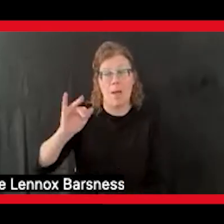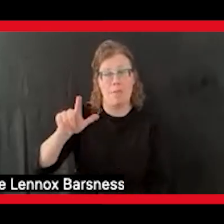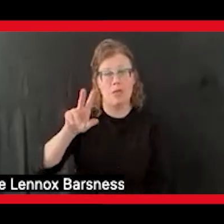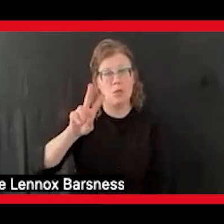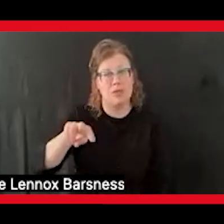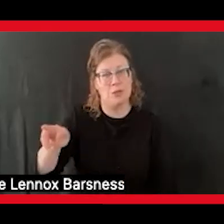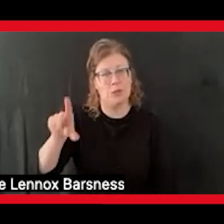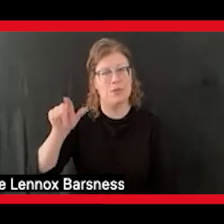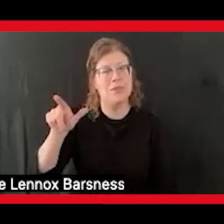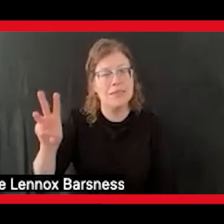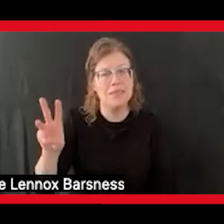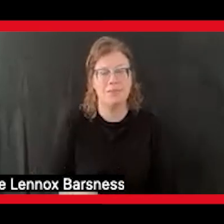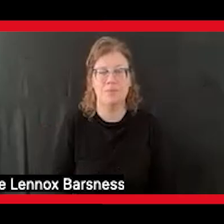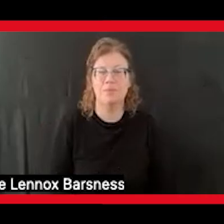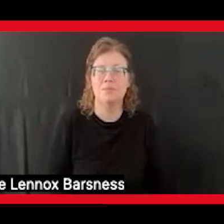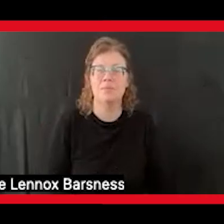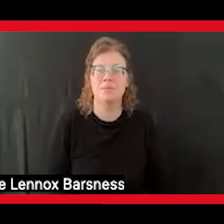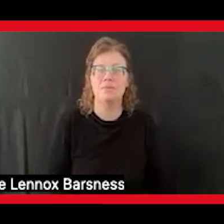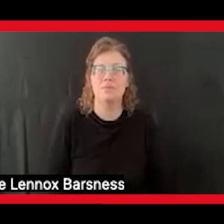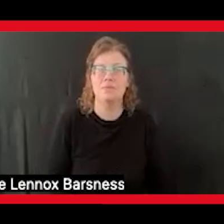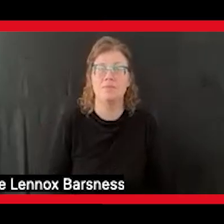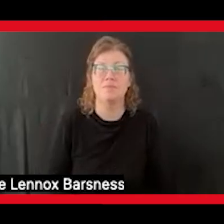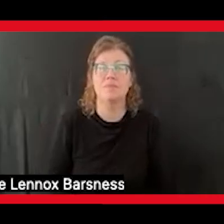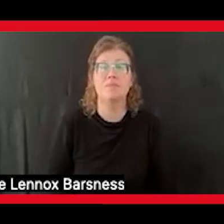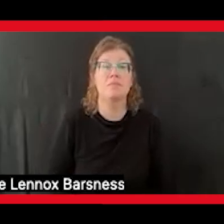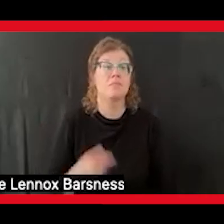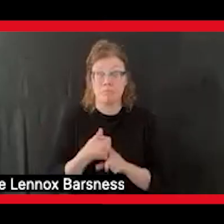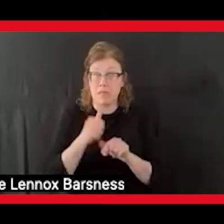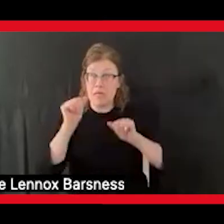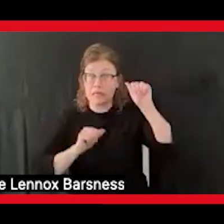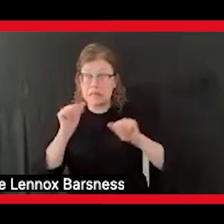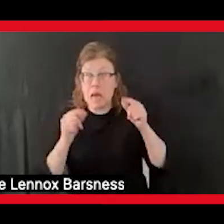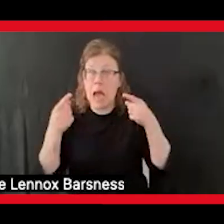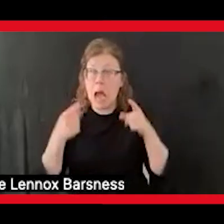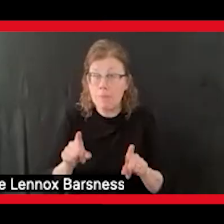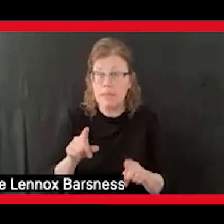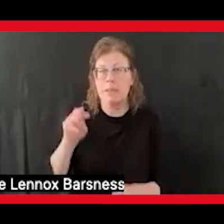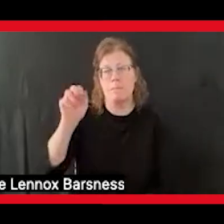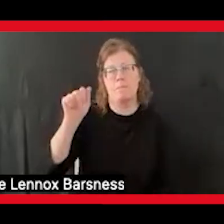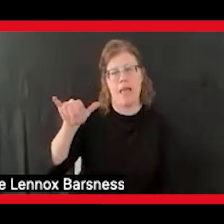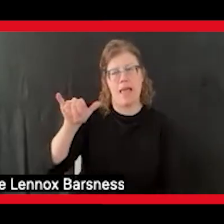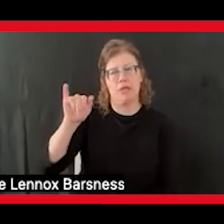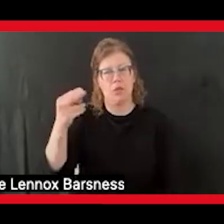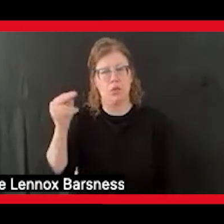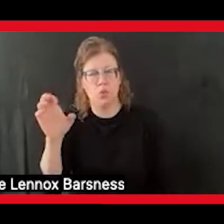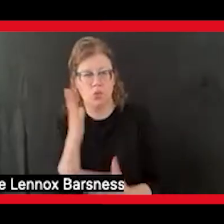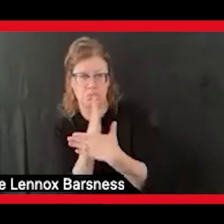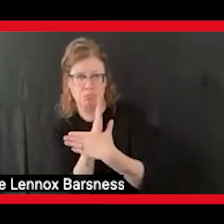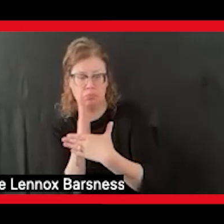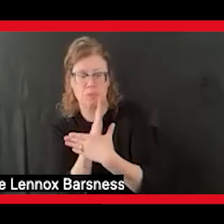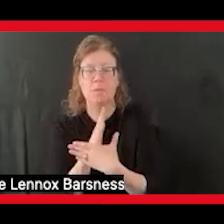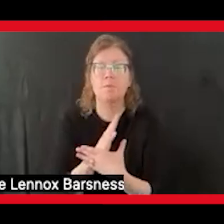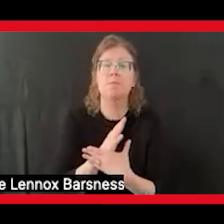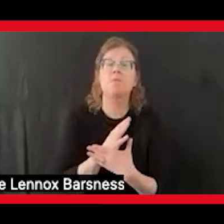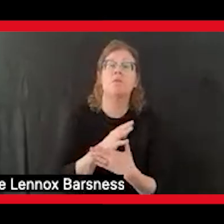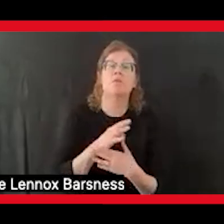Assessment will run through May and June. Notification of results will be sent out in early July. Funds will be released in July